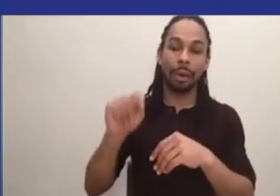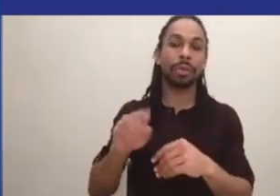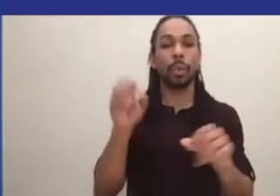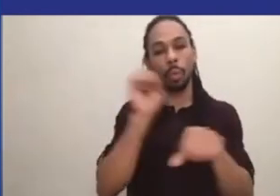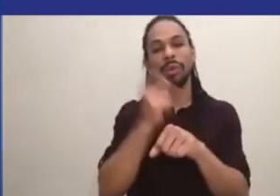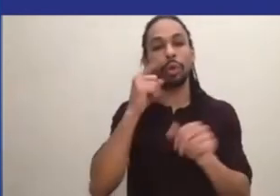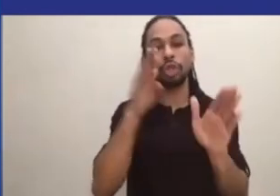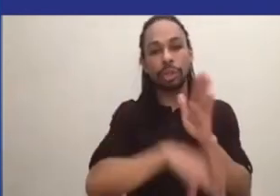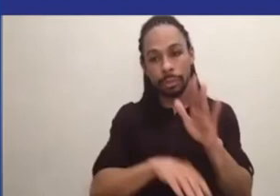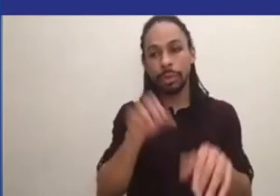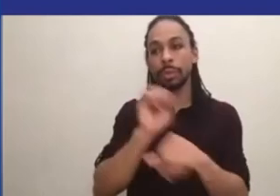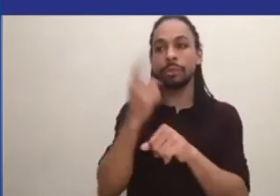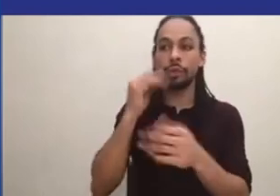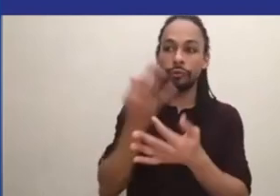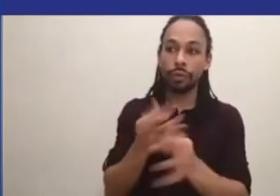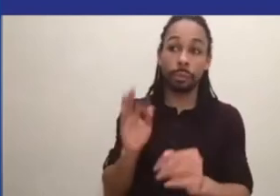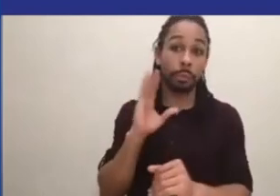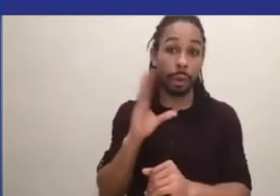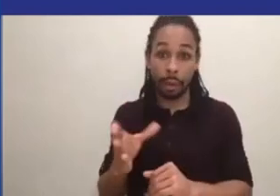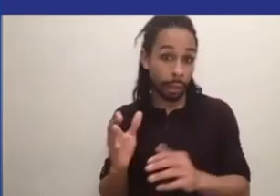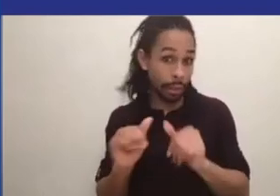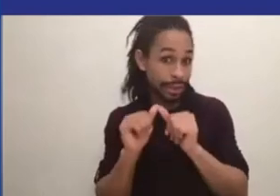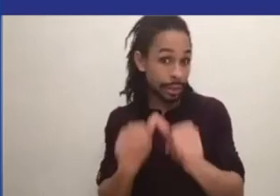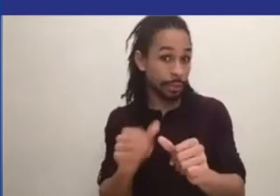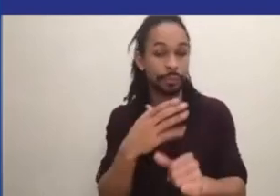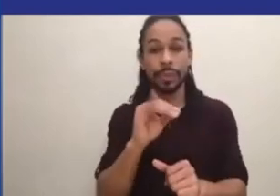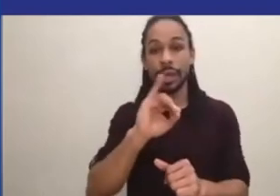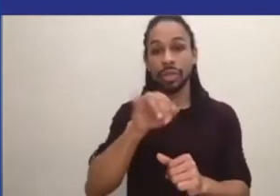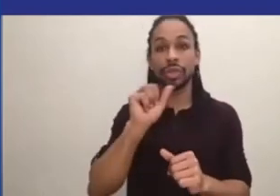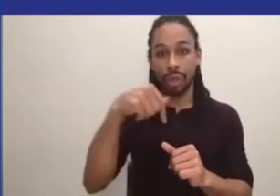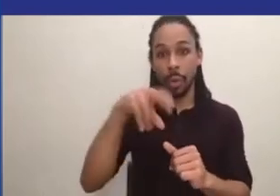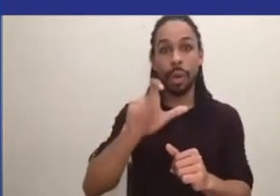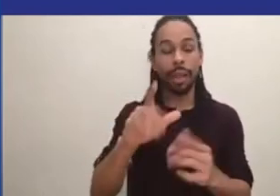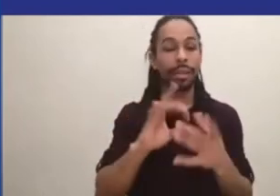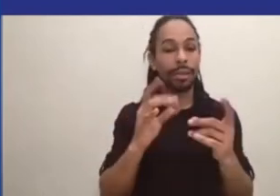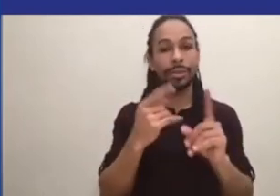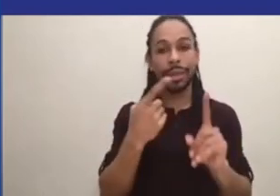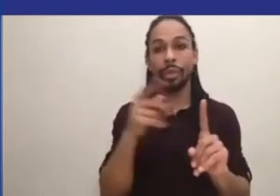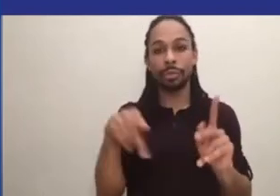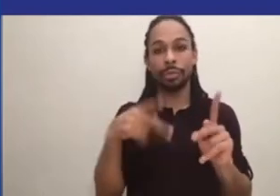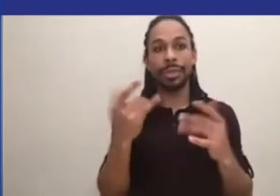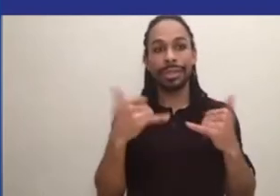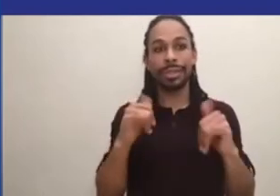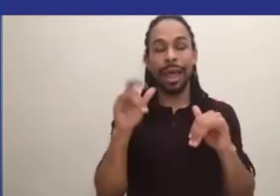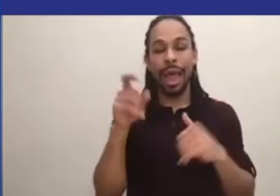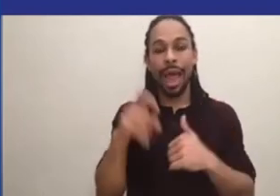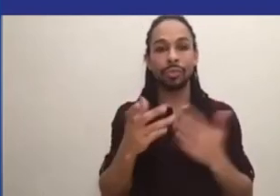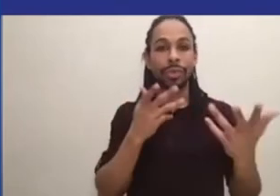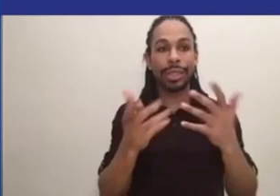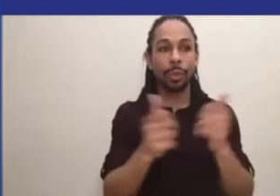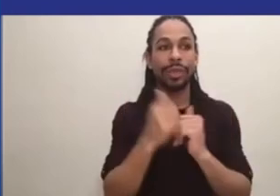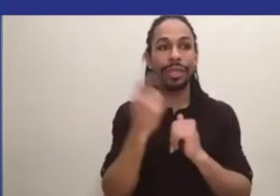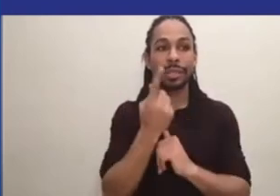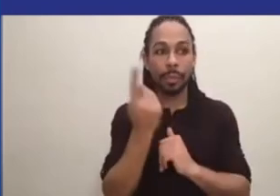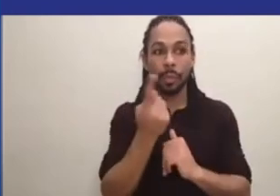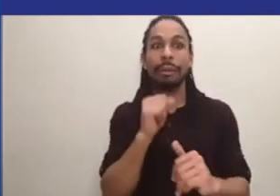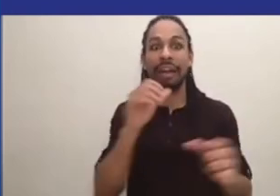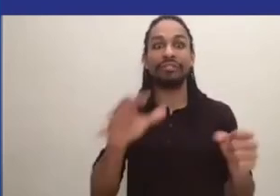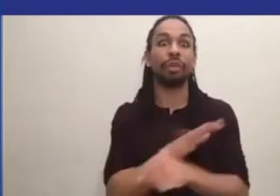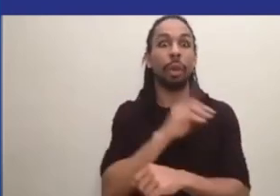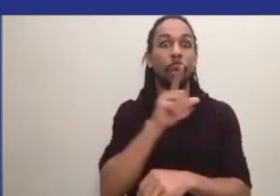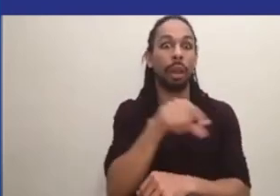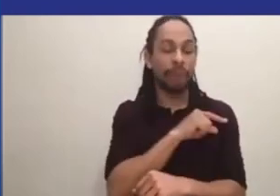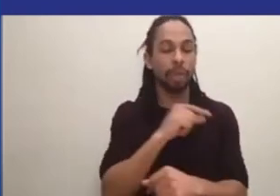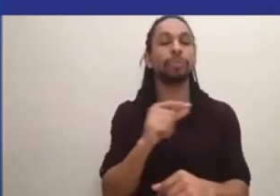free. And like JaQuel said, also those people now have to deal with someone not fully qualified to get the